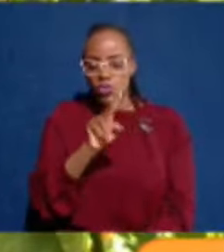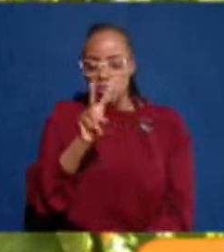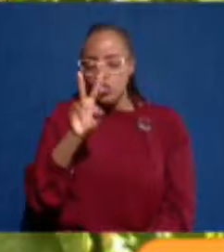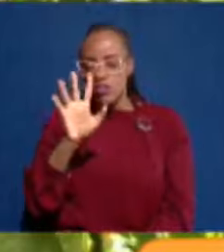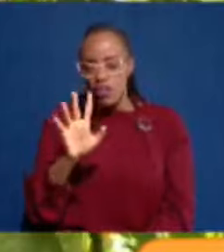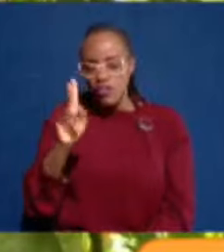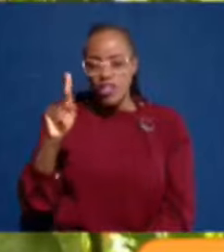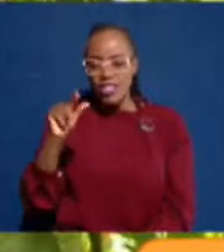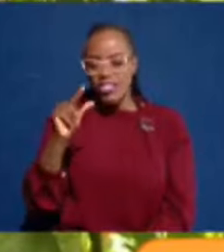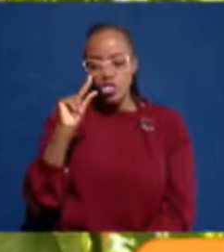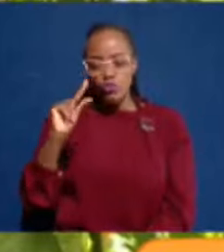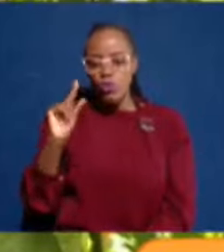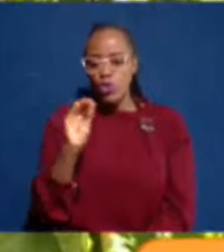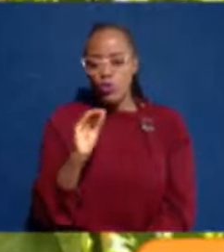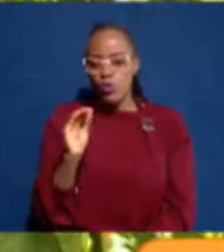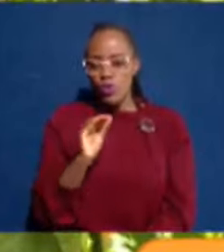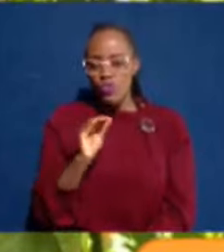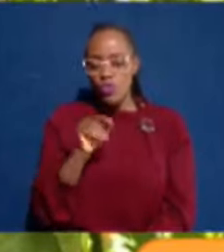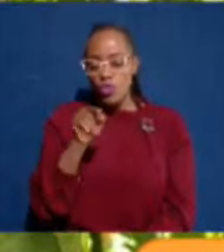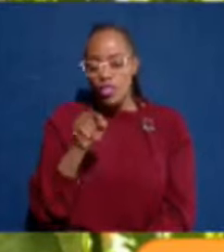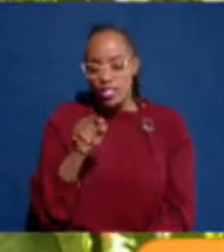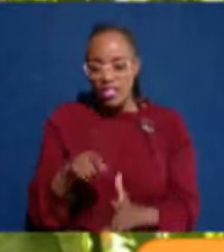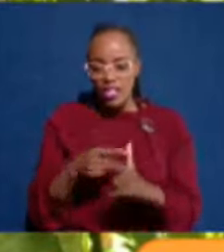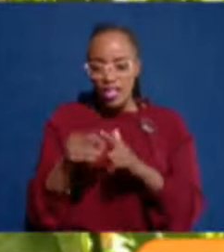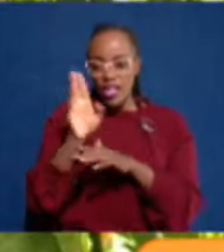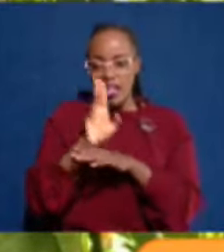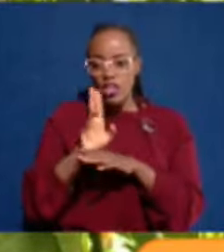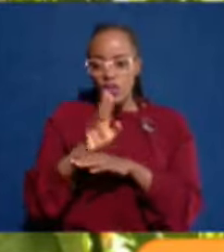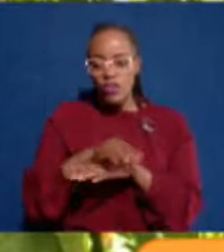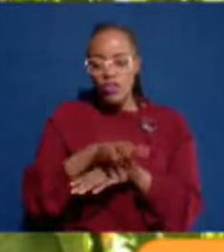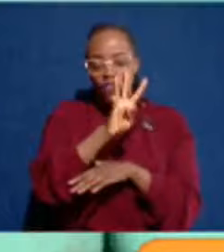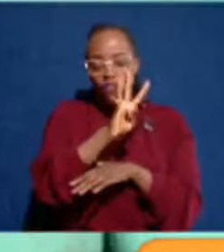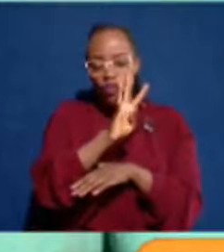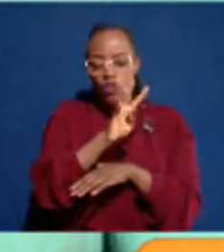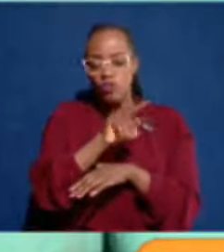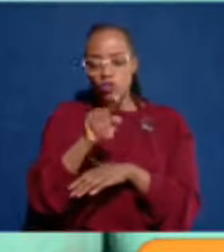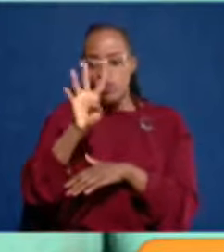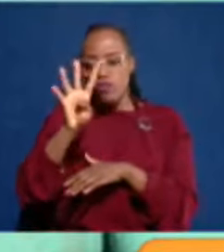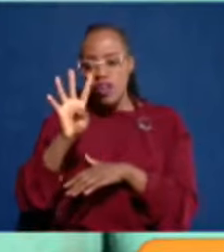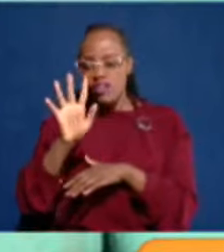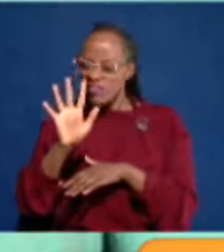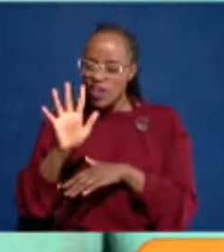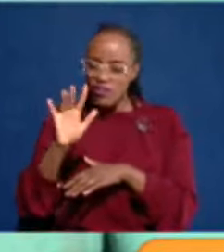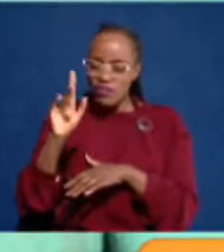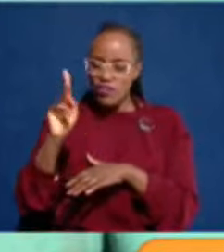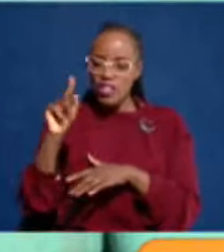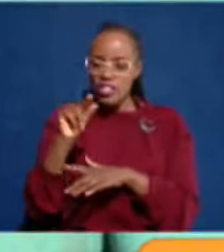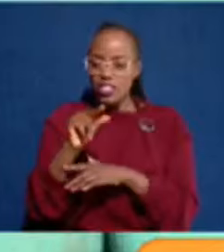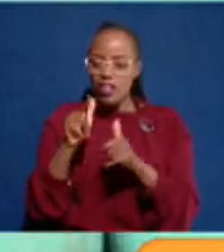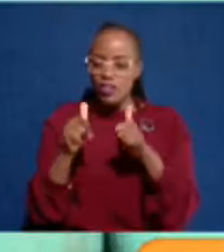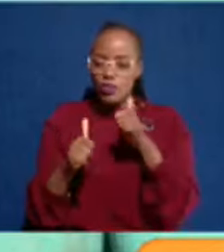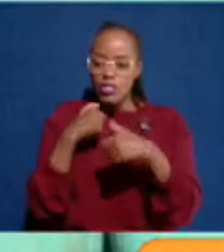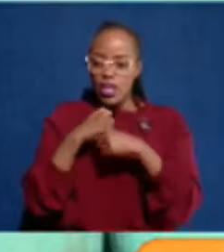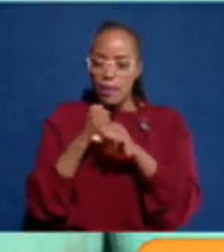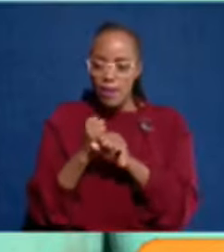sio kidogo. So with this one natumia 4 to 5 kgs. Because we have pelletizers for